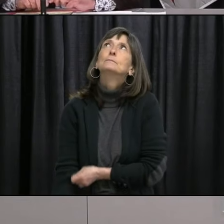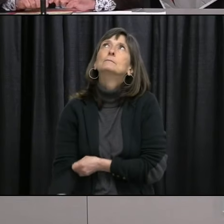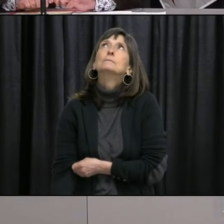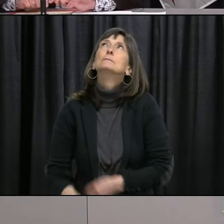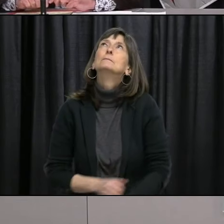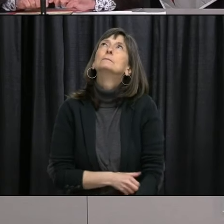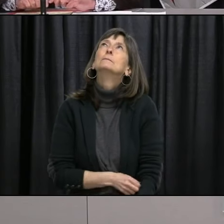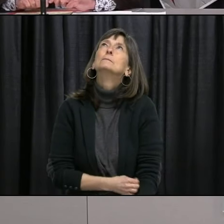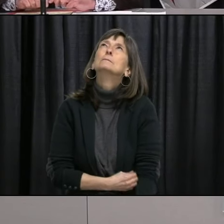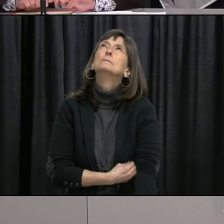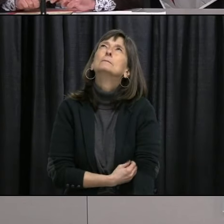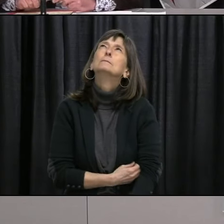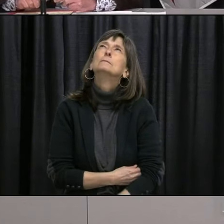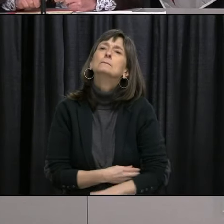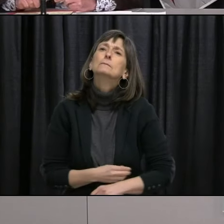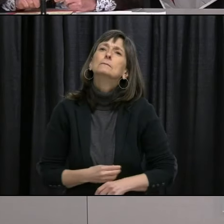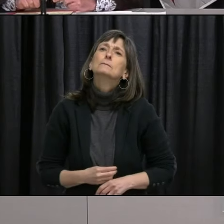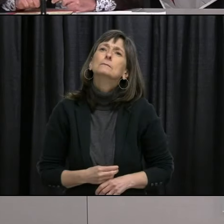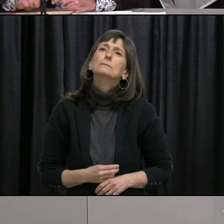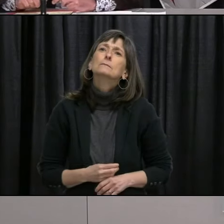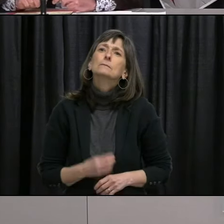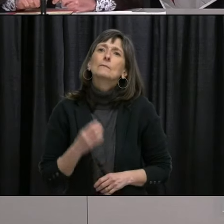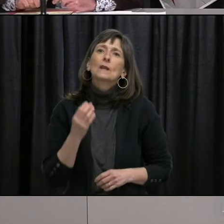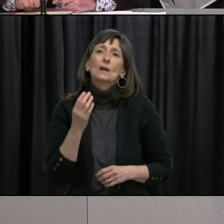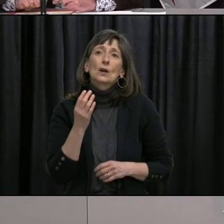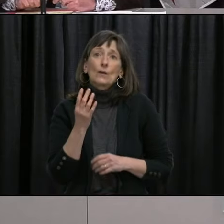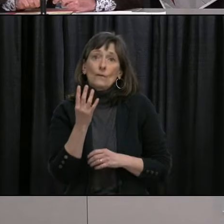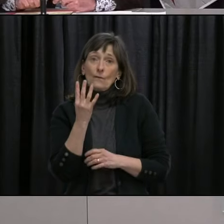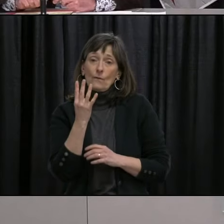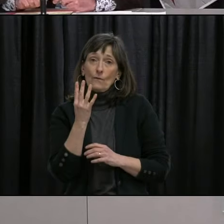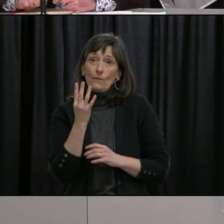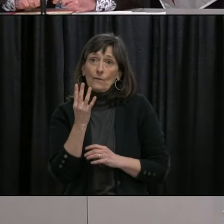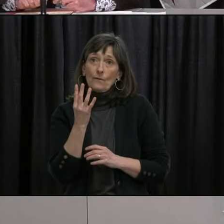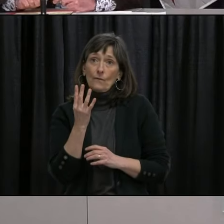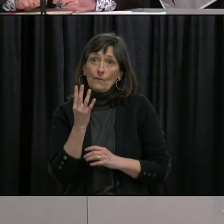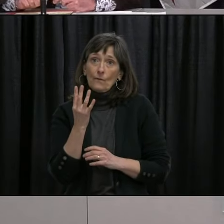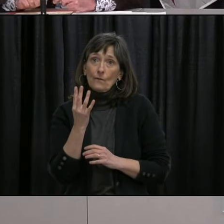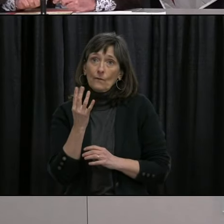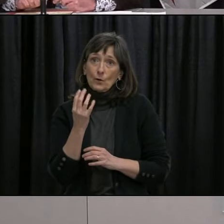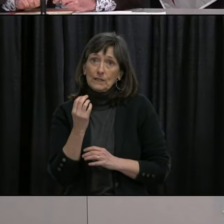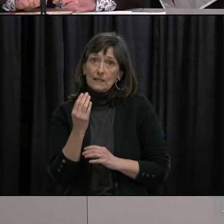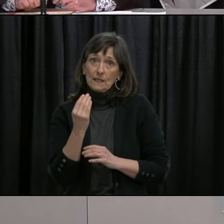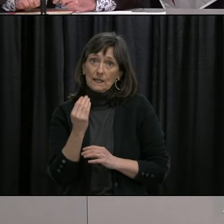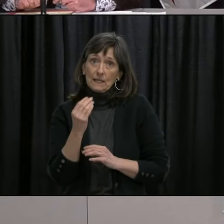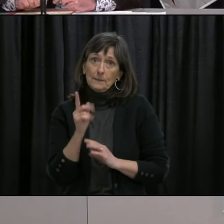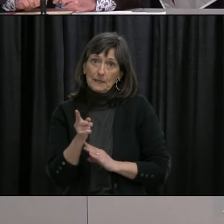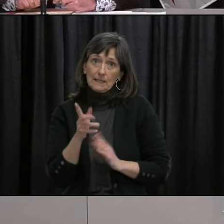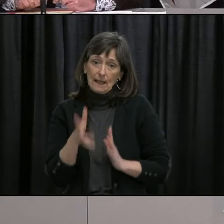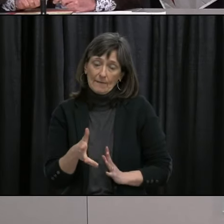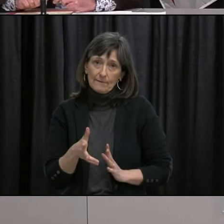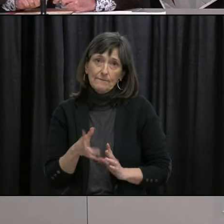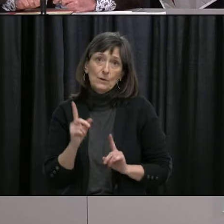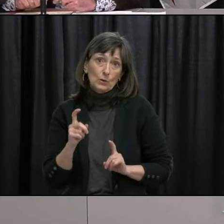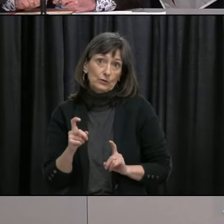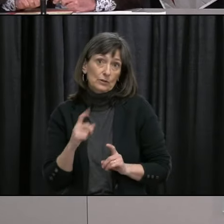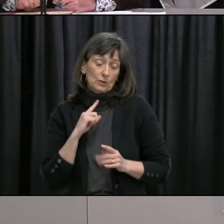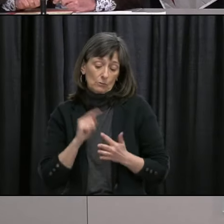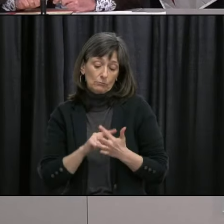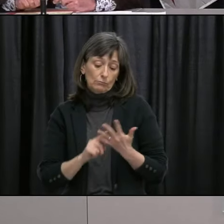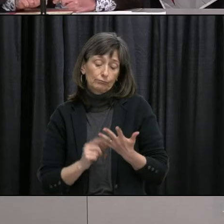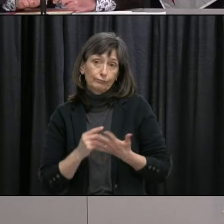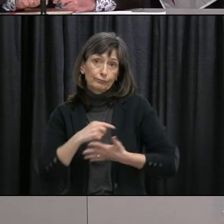have about 14 minutes left for our call, so I'm going to give each reporter an opportunity to ask one more question and a quick follow-up. So we'll start again with Ben Murphy